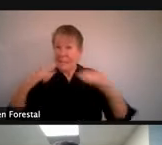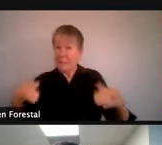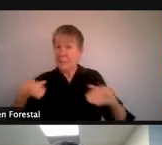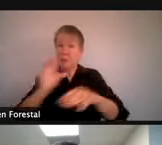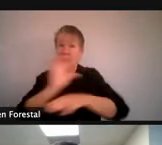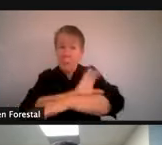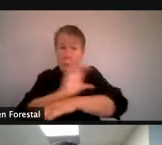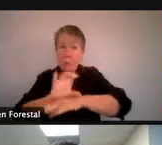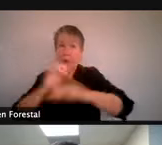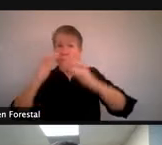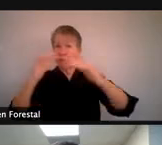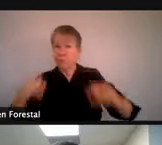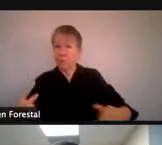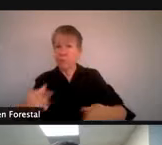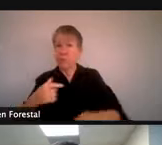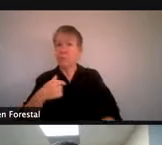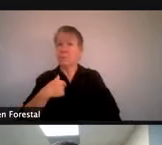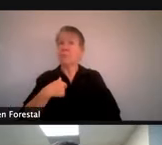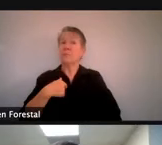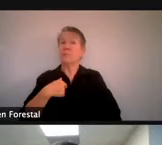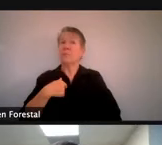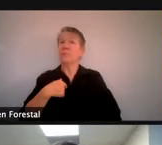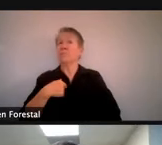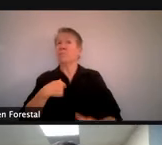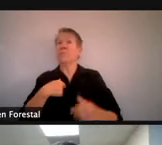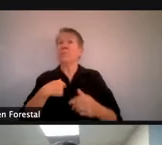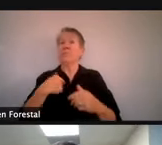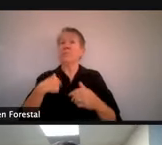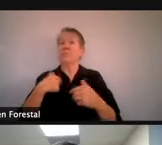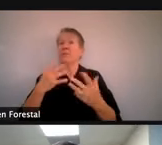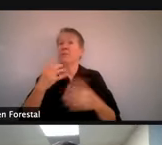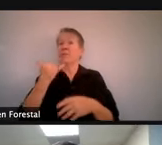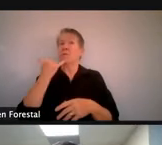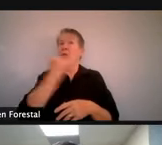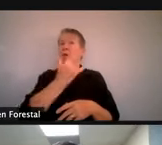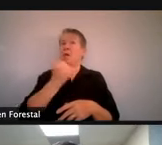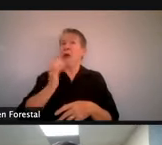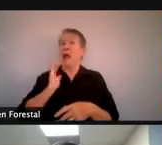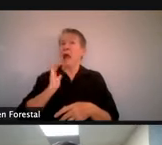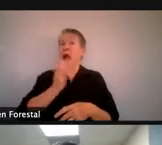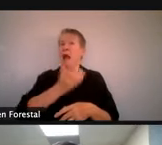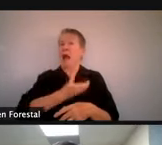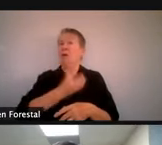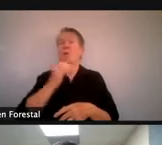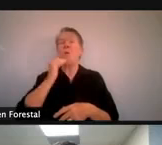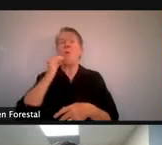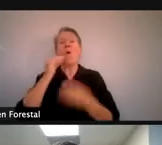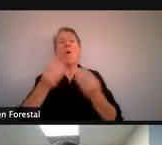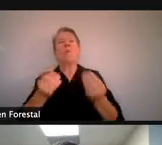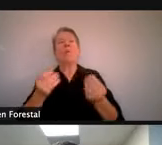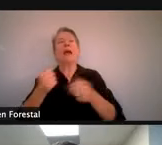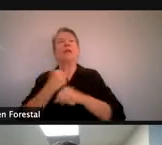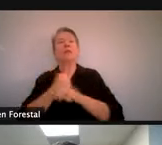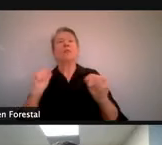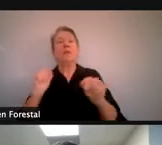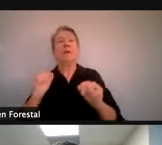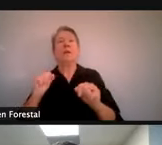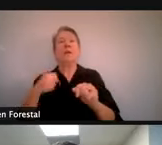I was back and forth with the director of our Homeland Security and Preparedness Office, Jared Maples. We are all over